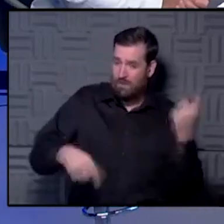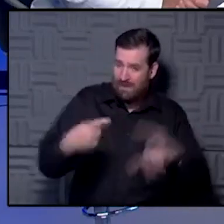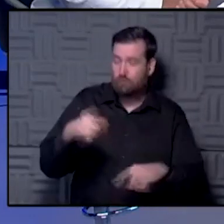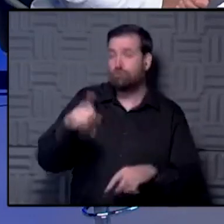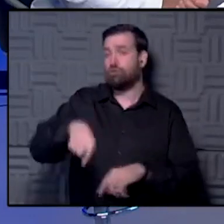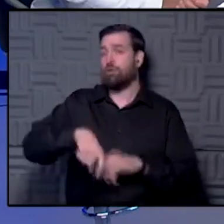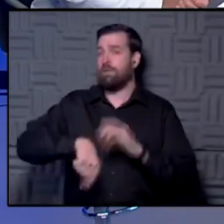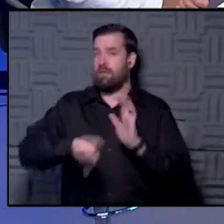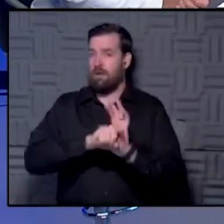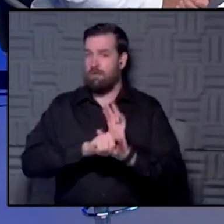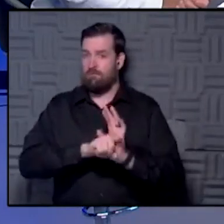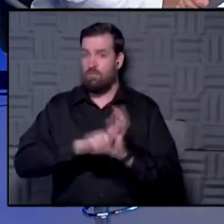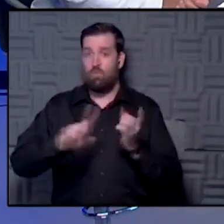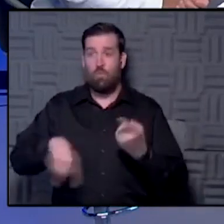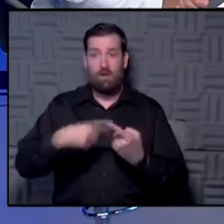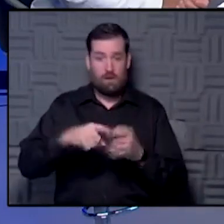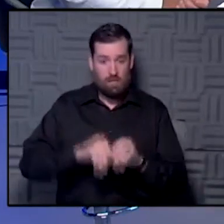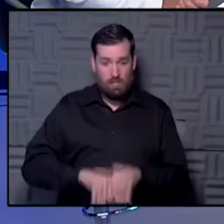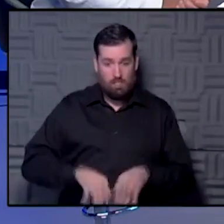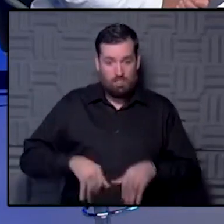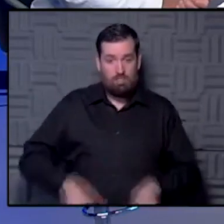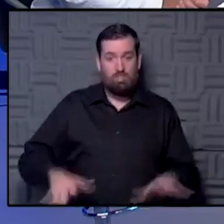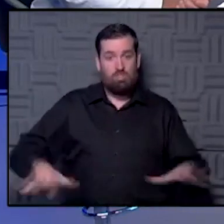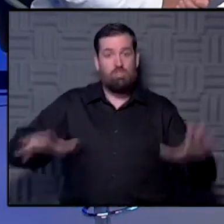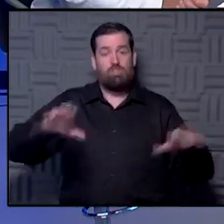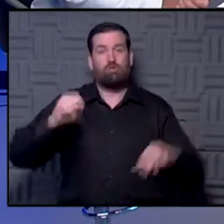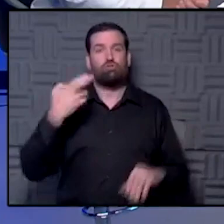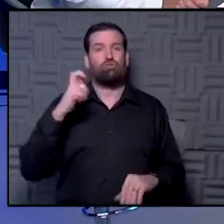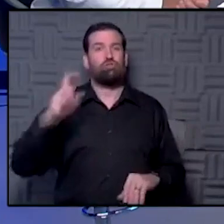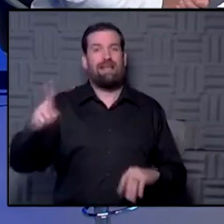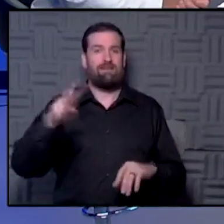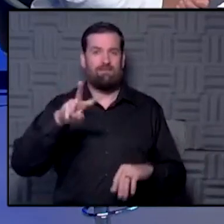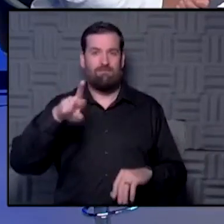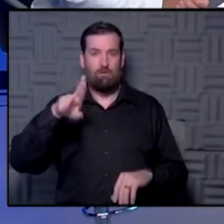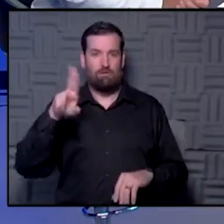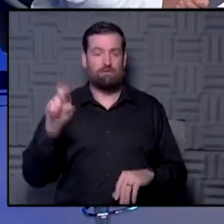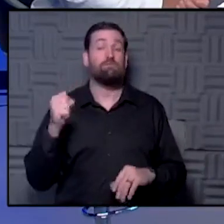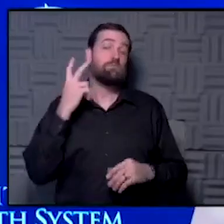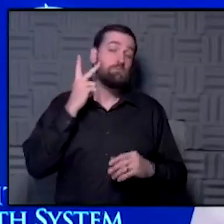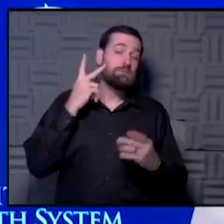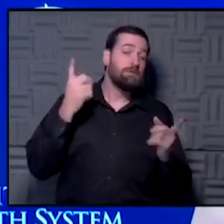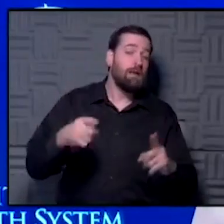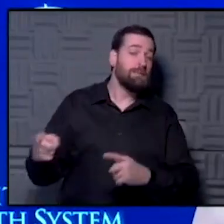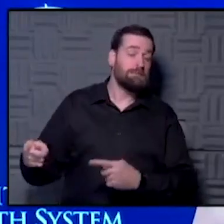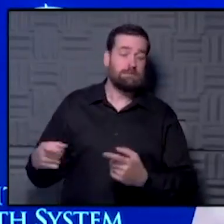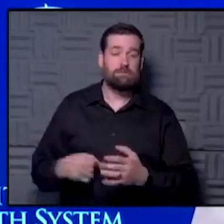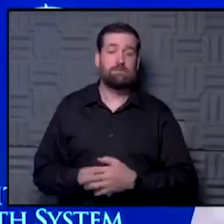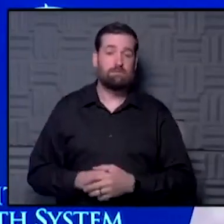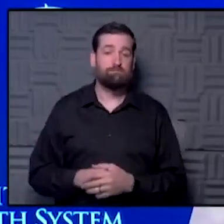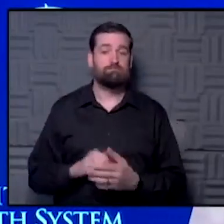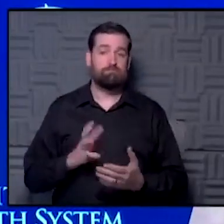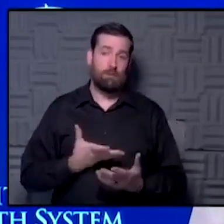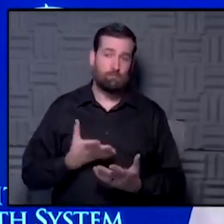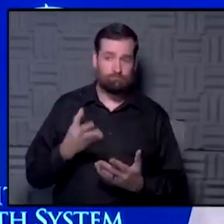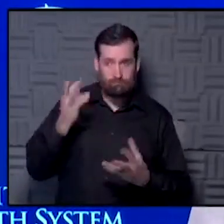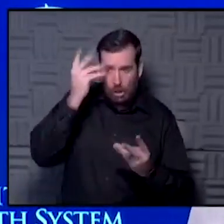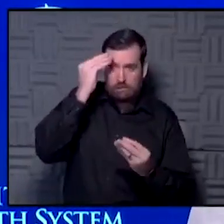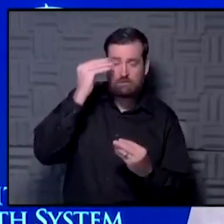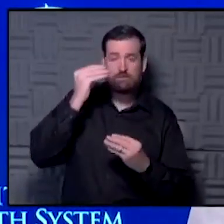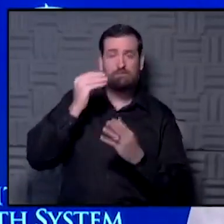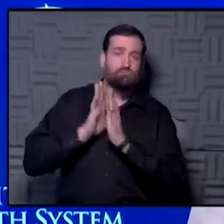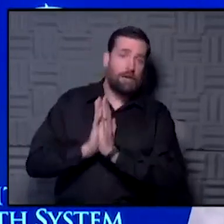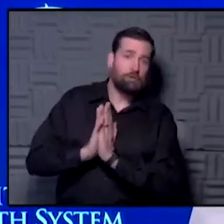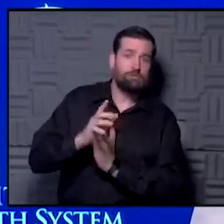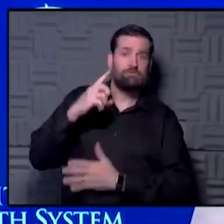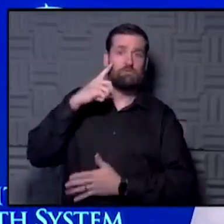mean, theoretically, once you shed, you're positive. So we'll see how this plays out, and our thoughts and prayers, of course, with the president and